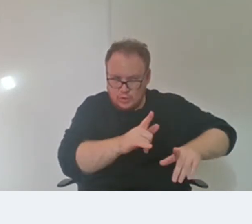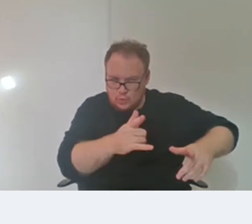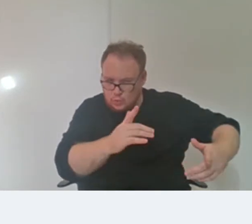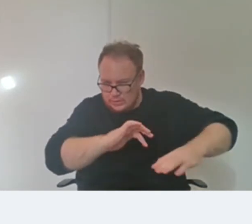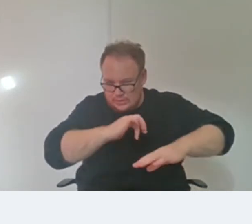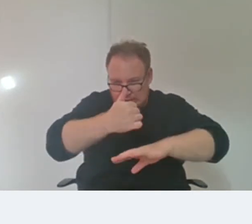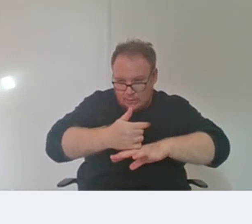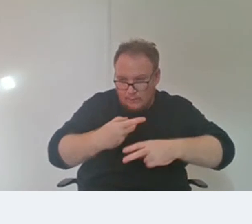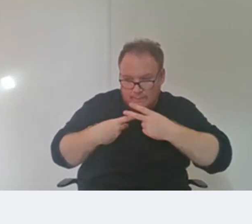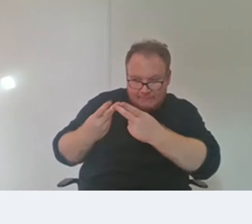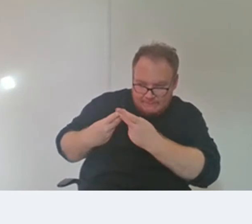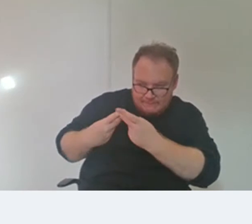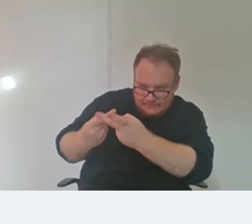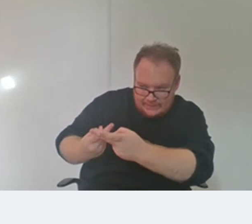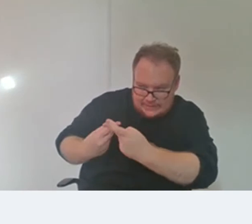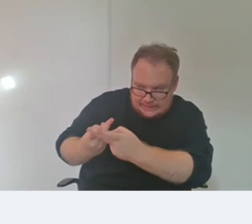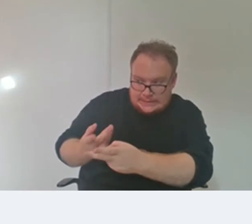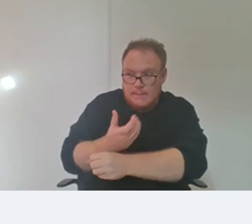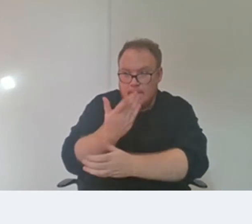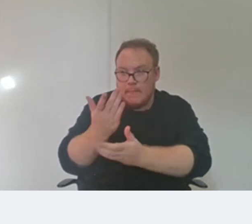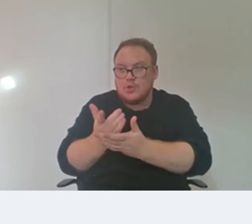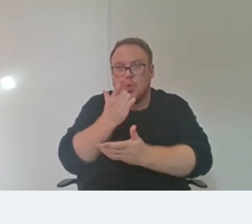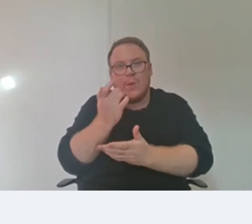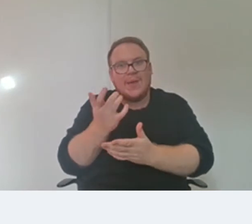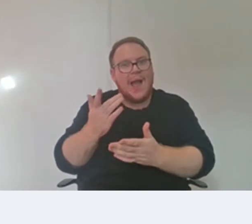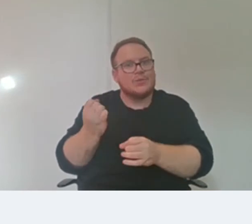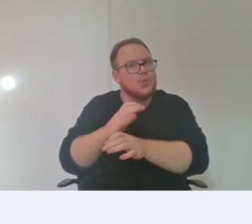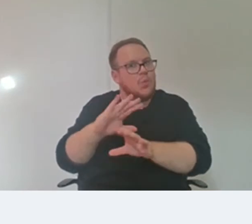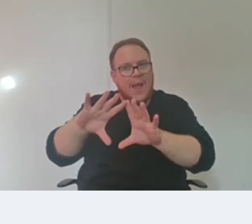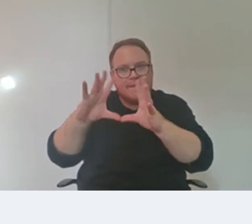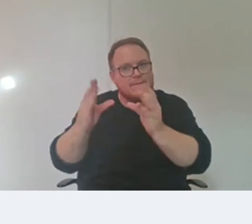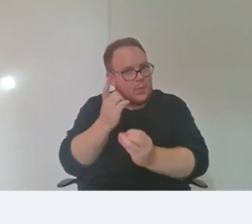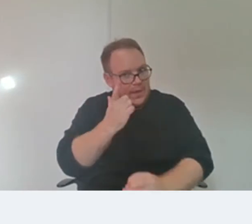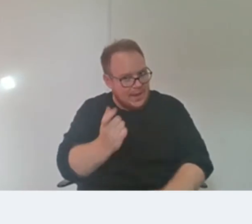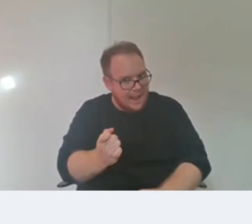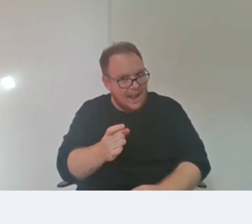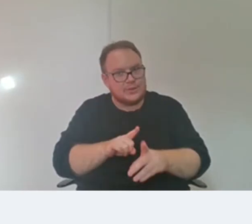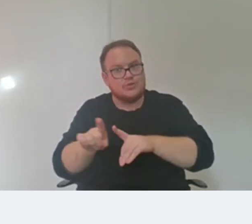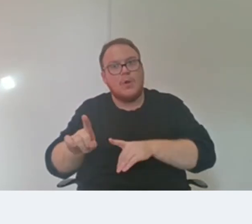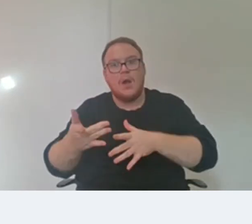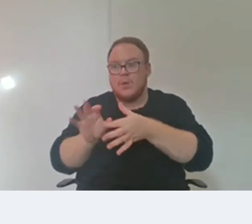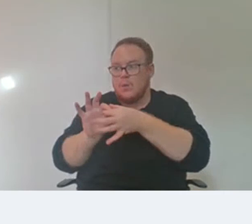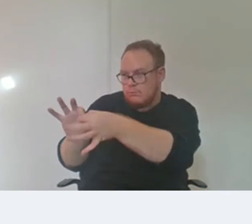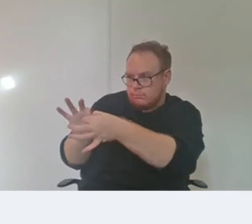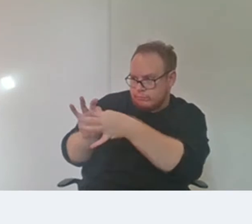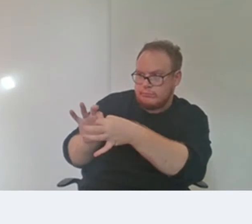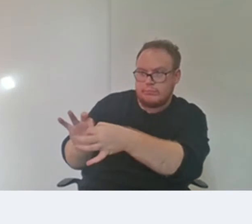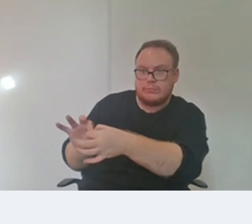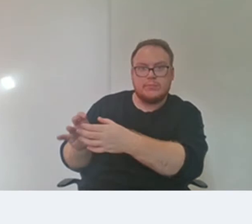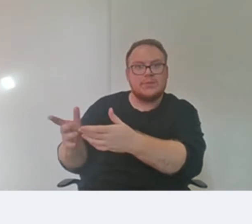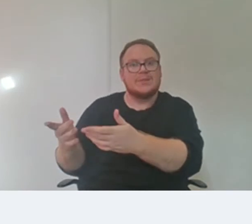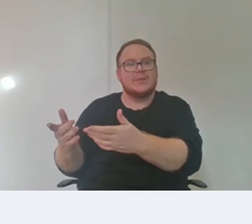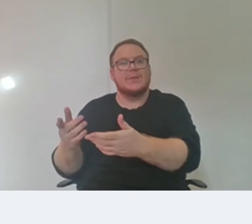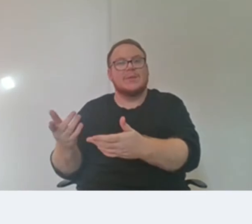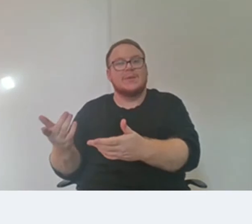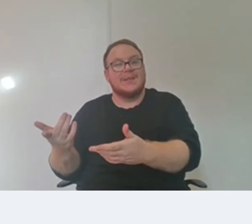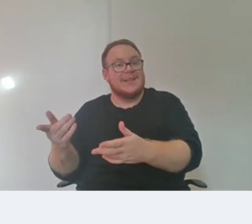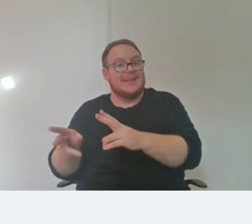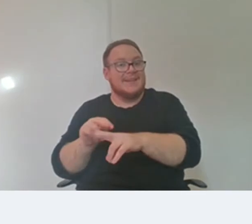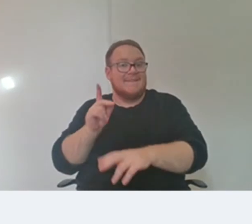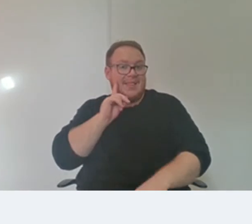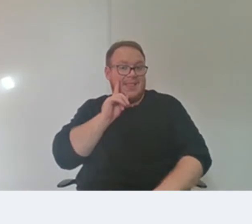doing everything we possibly can to support those hard to reach groups, or the ones where there is a higher risk when ladies are pregnant,